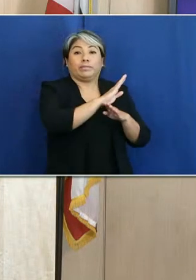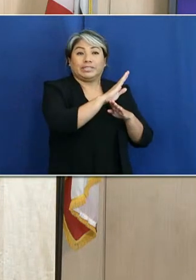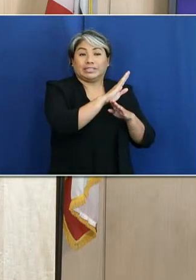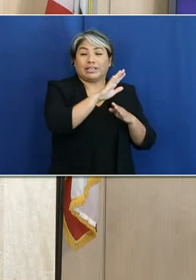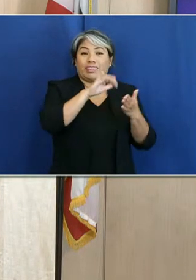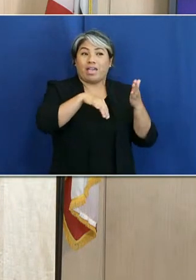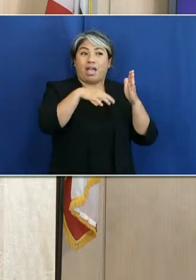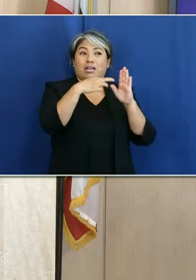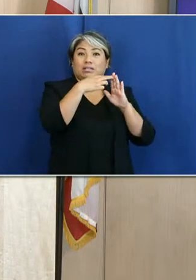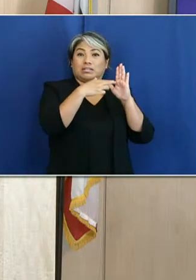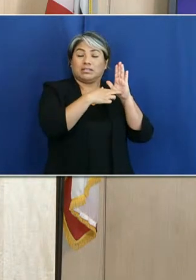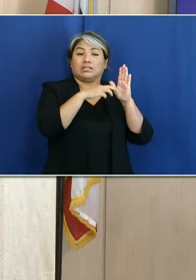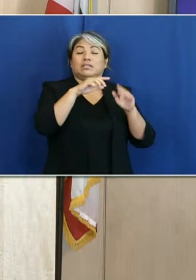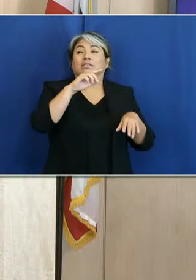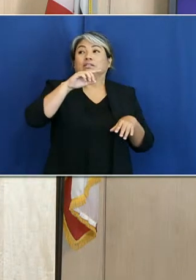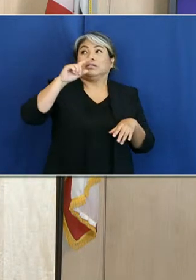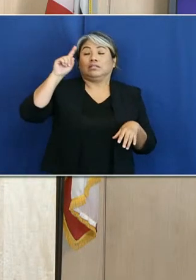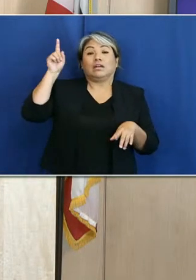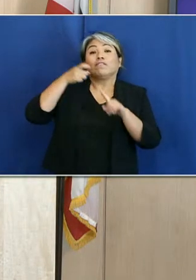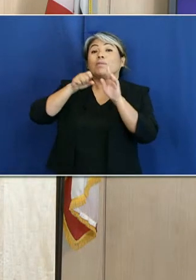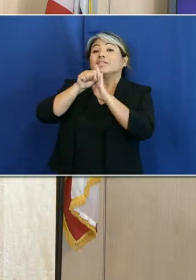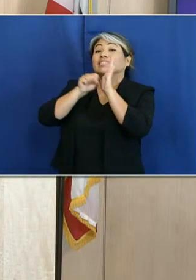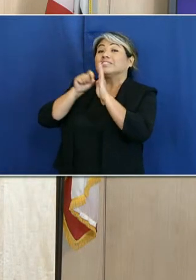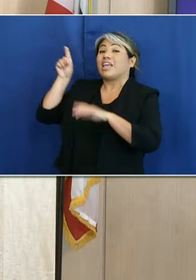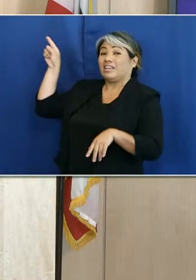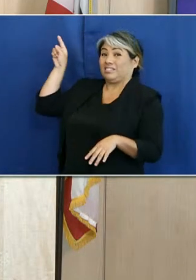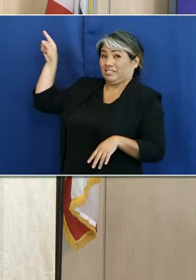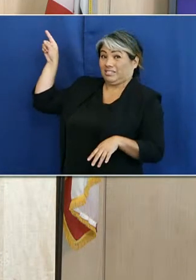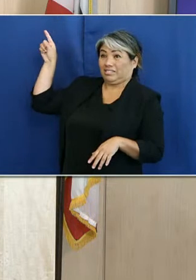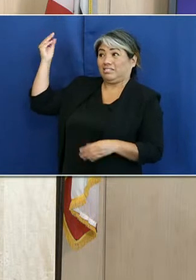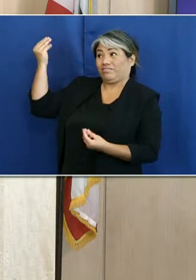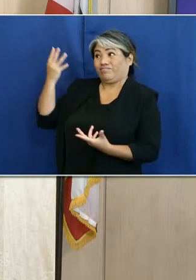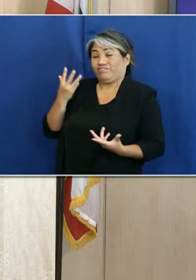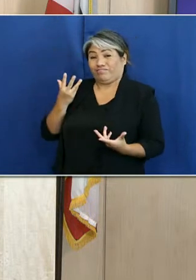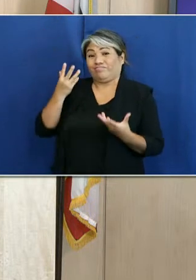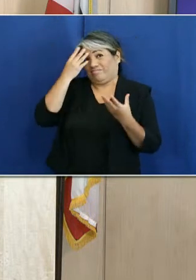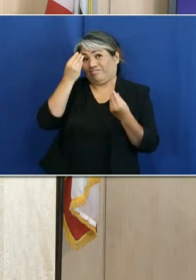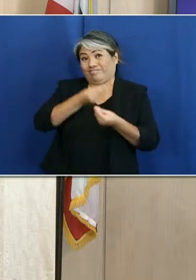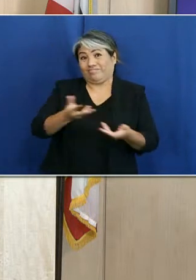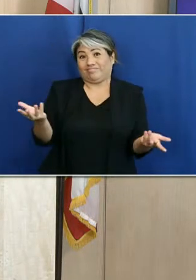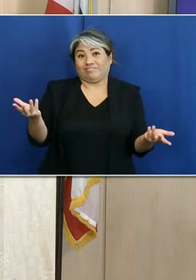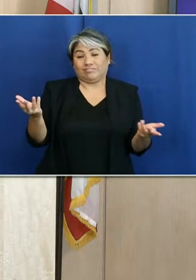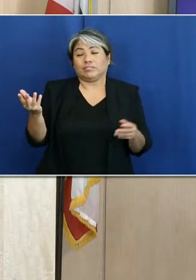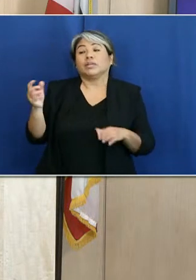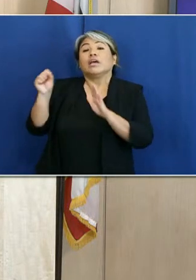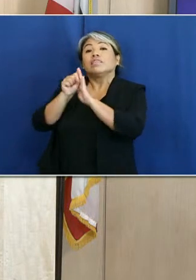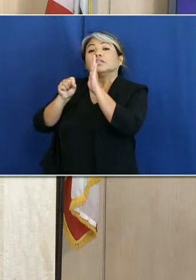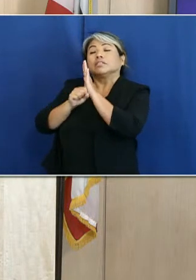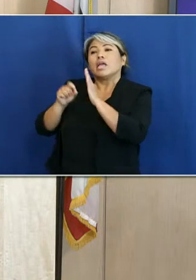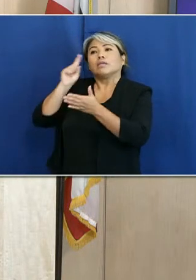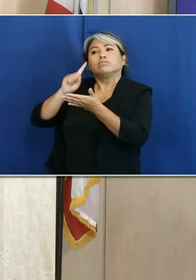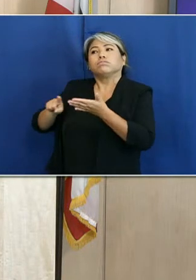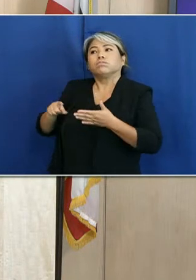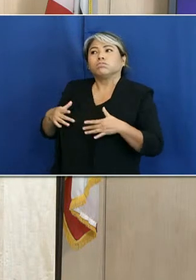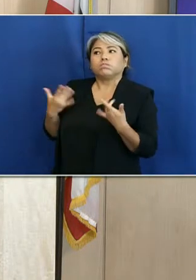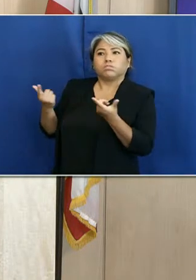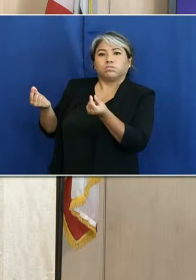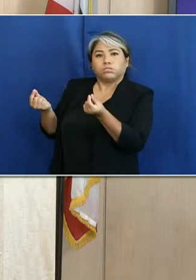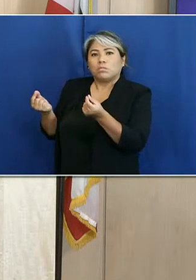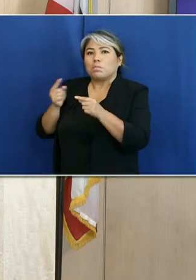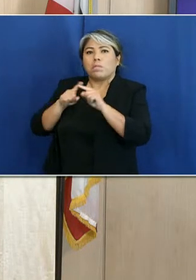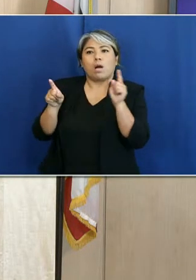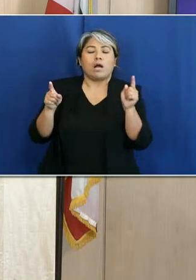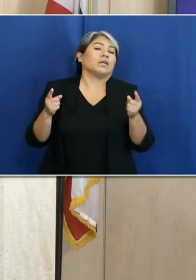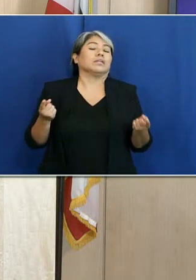and direction would come from the state, and the state is looking at what they are going to do, but there